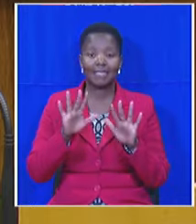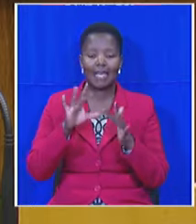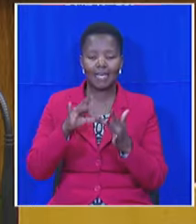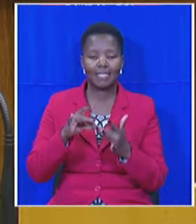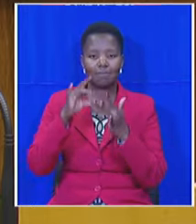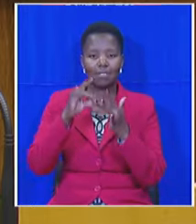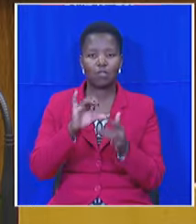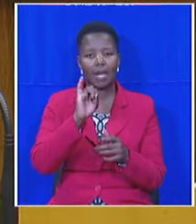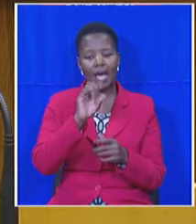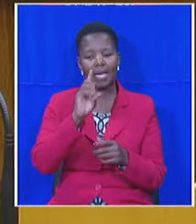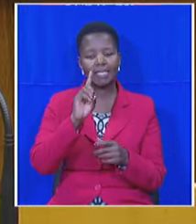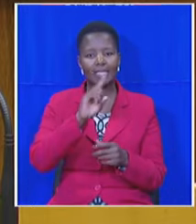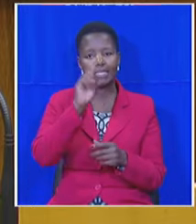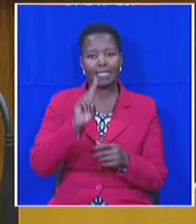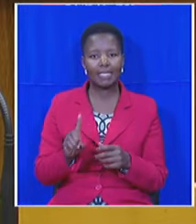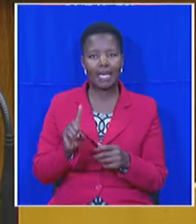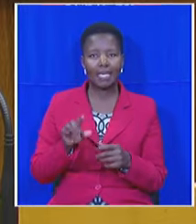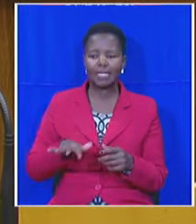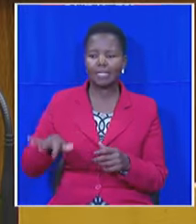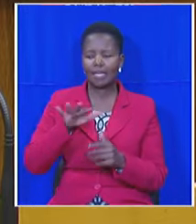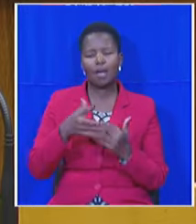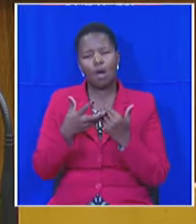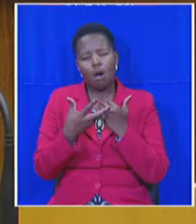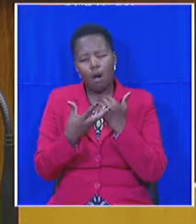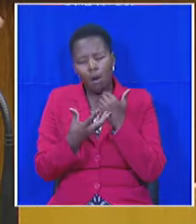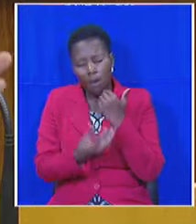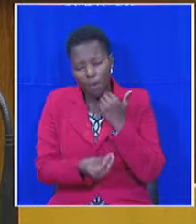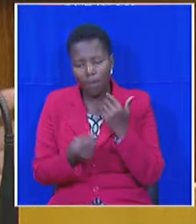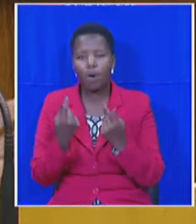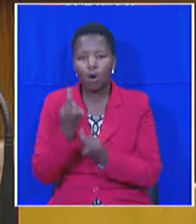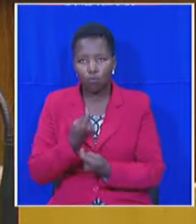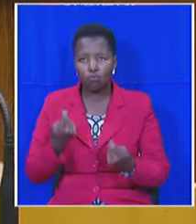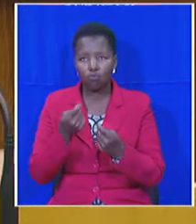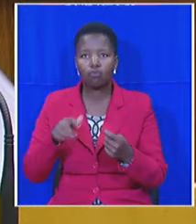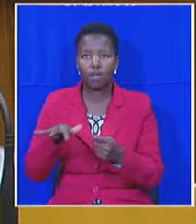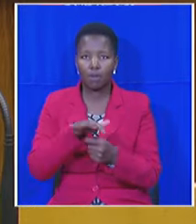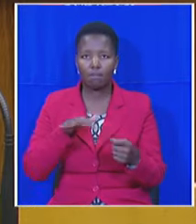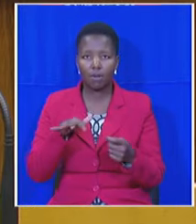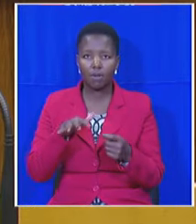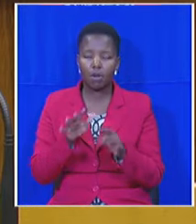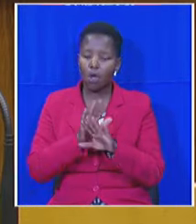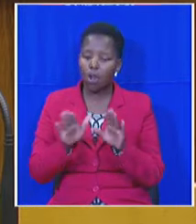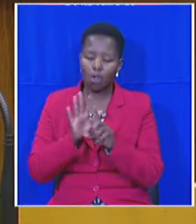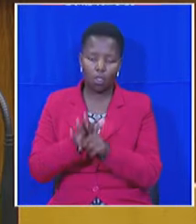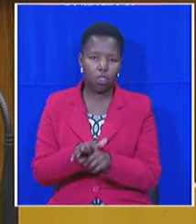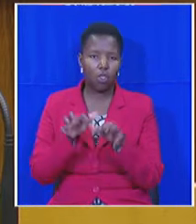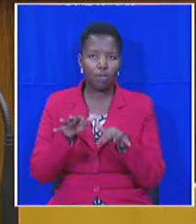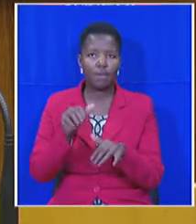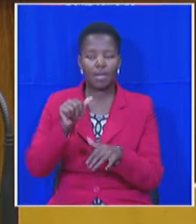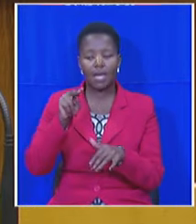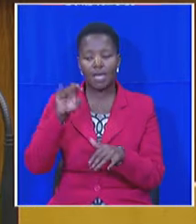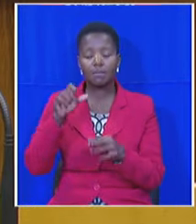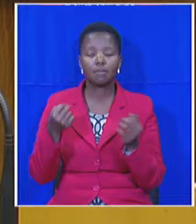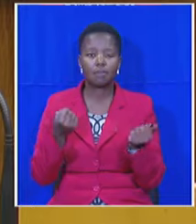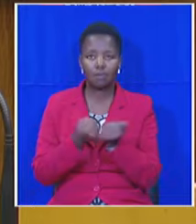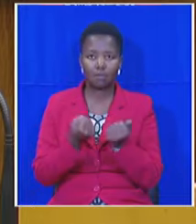zones in former homelands, the depressed areas. So we're not forgetting Order, Honourable anyone. Member, your And time is the up. ANC